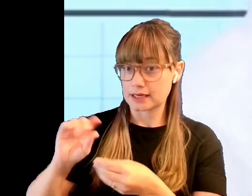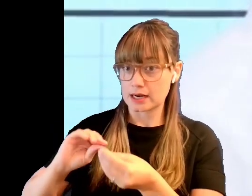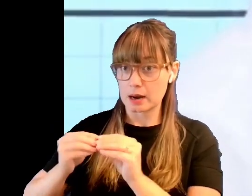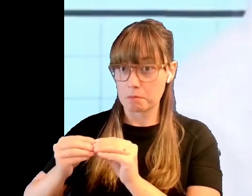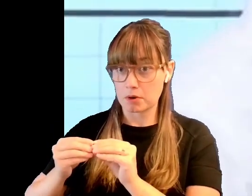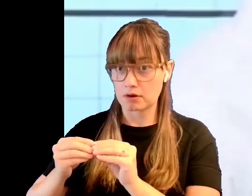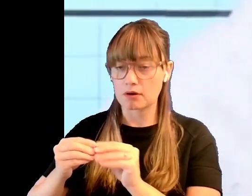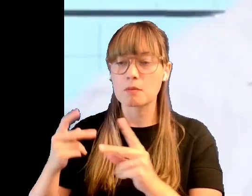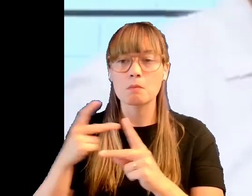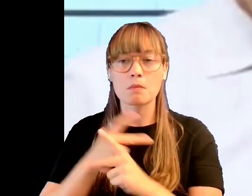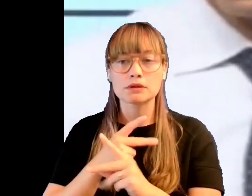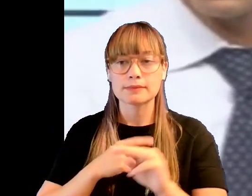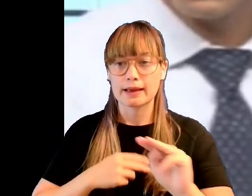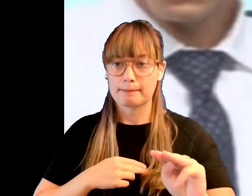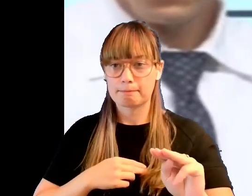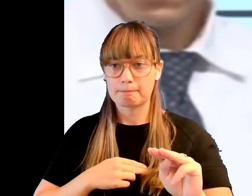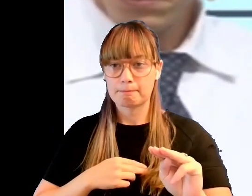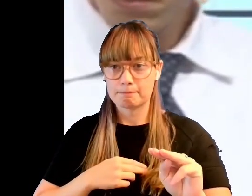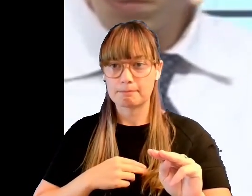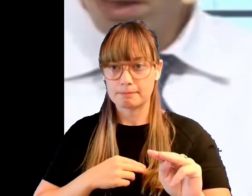multiplying m.